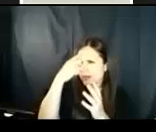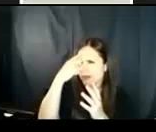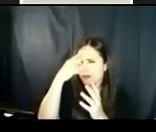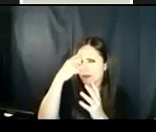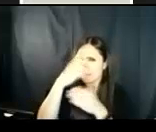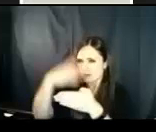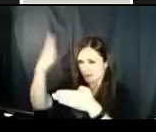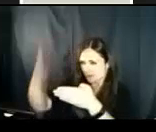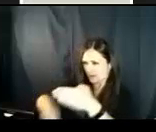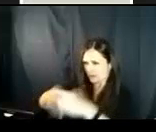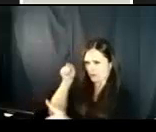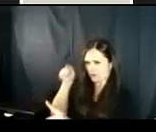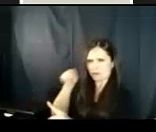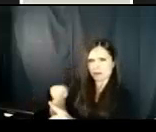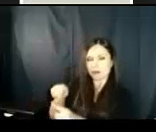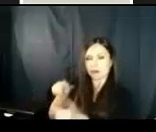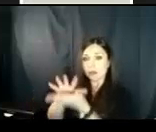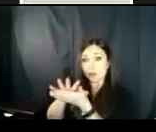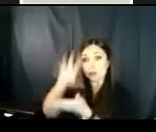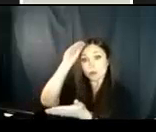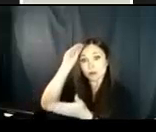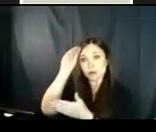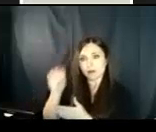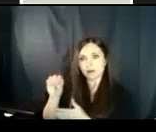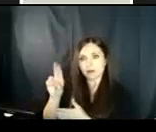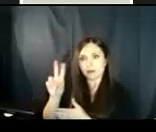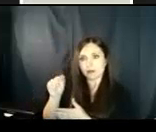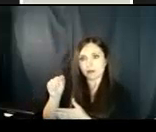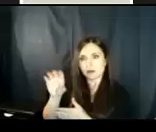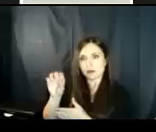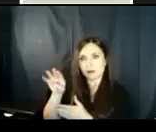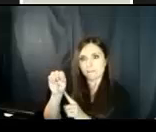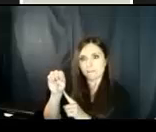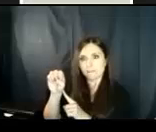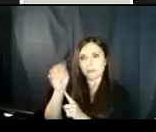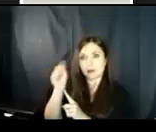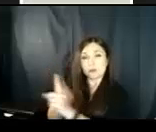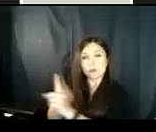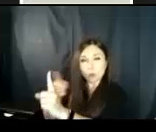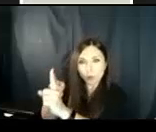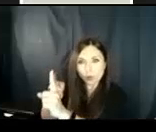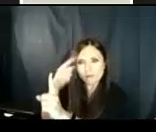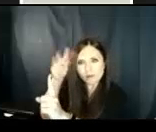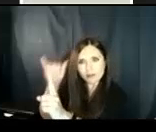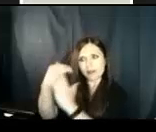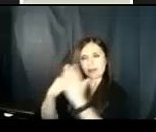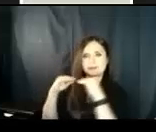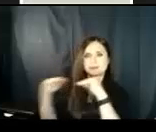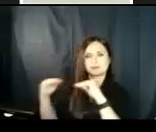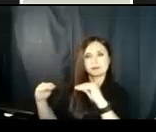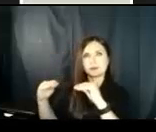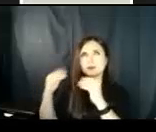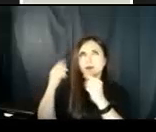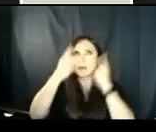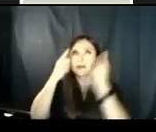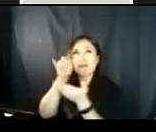outcome to be? What's the learning outcome? What's the goal for that lesson? Okay, so we need to think about